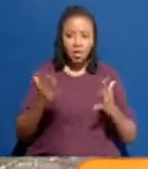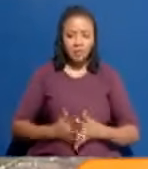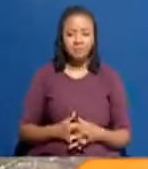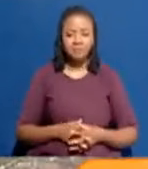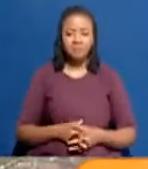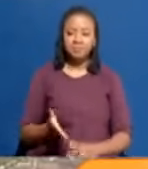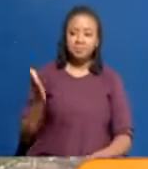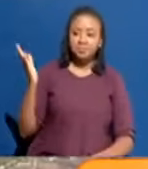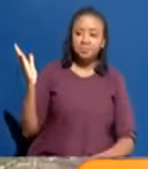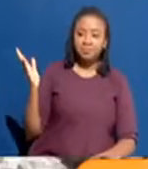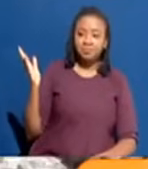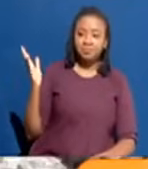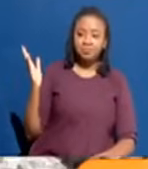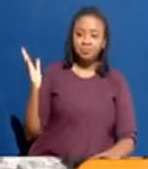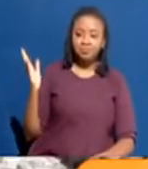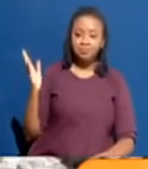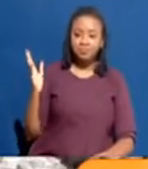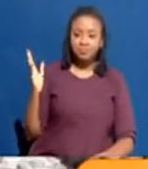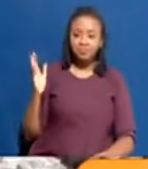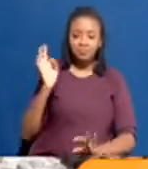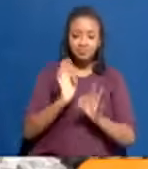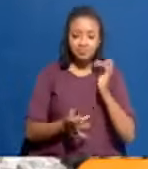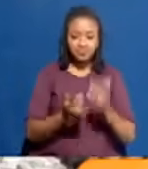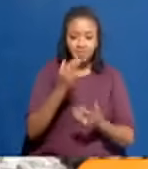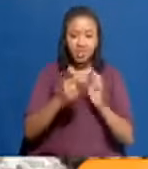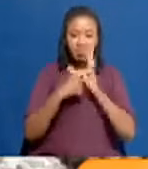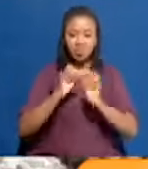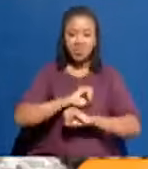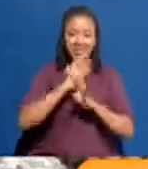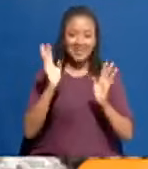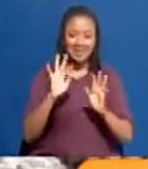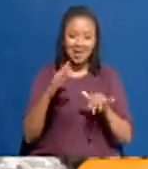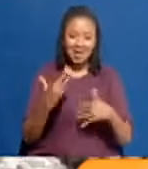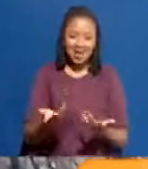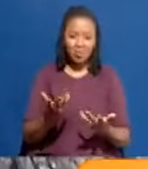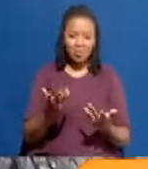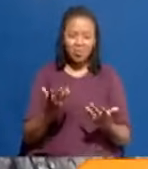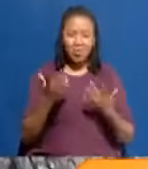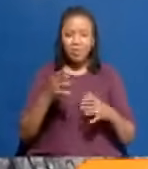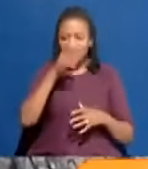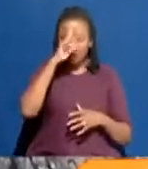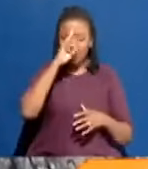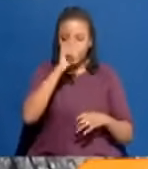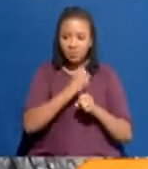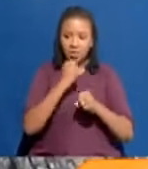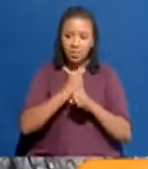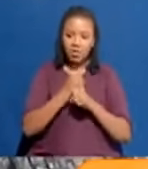The embers of this fire signify the extent of damage left behind by enforcement officers.